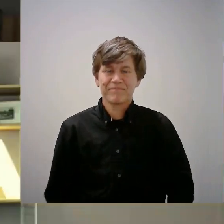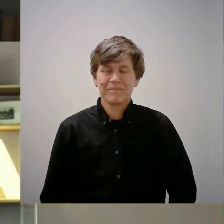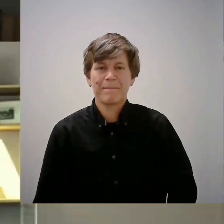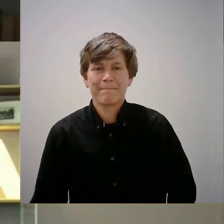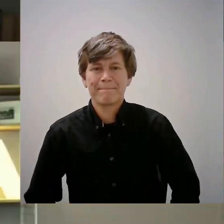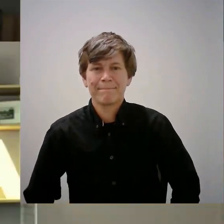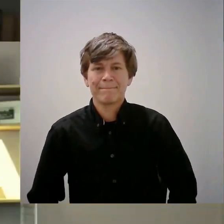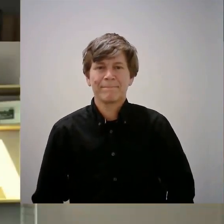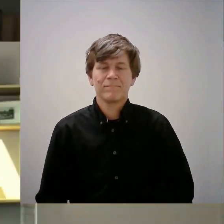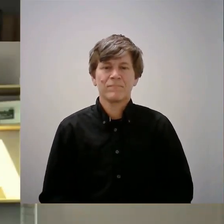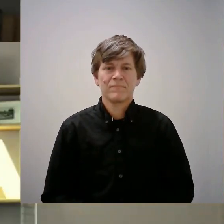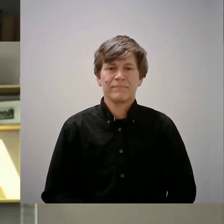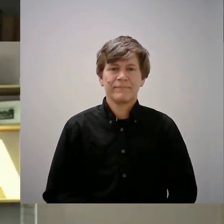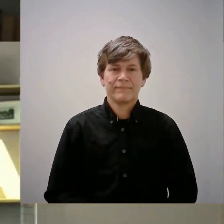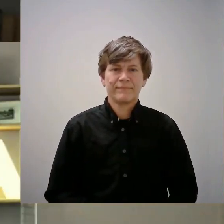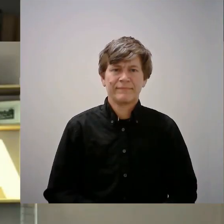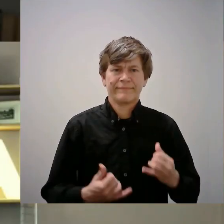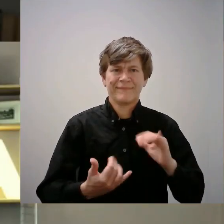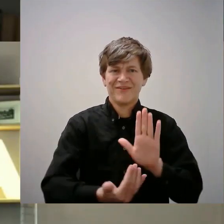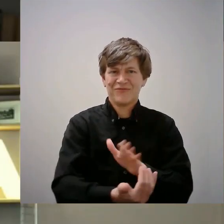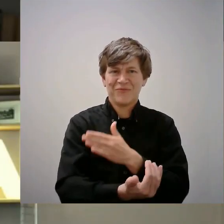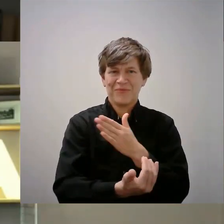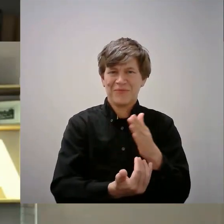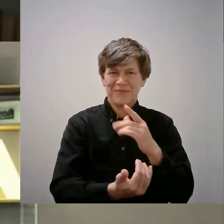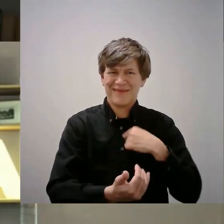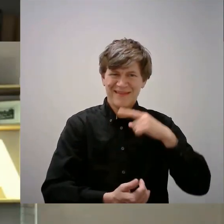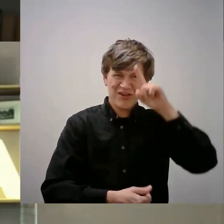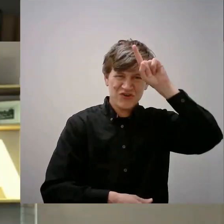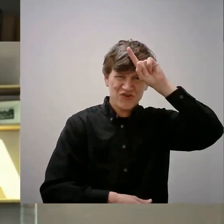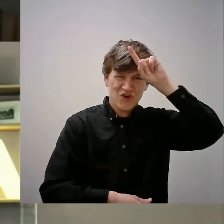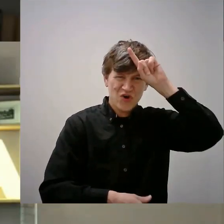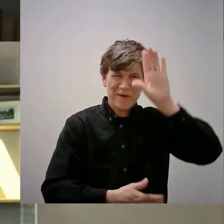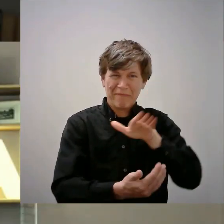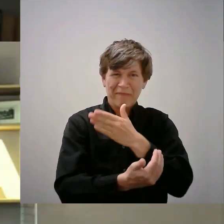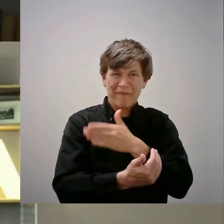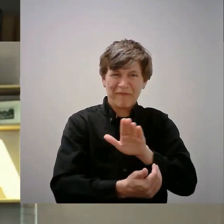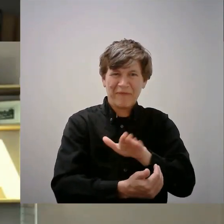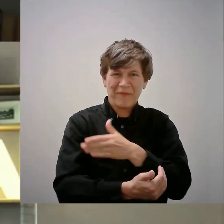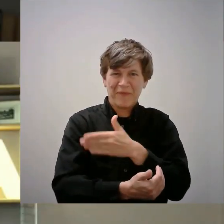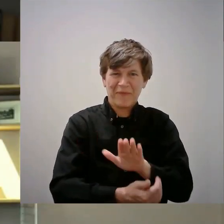Doch manchmal fühle ich, diese Welt, sie braucht mich.